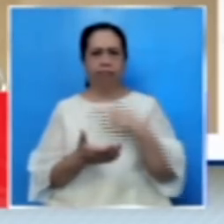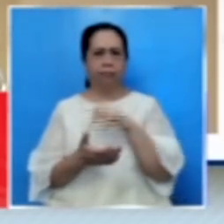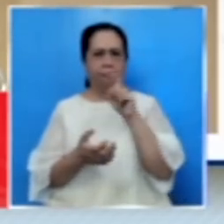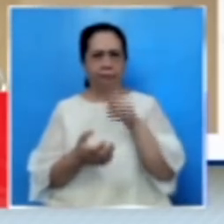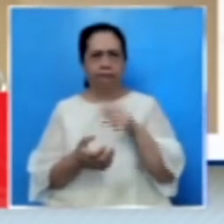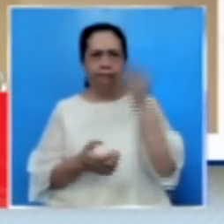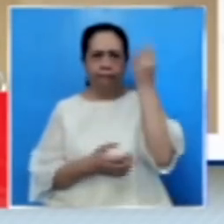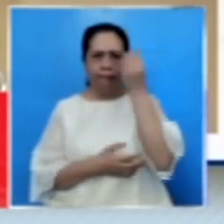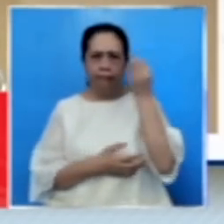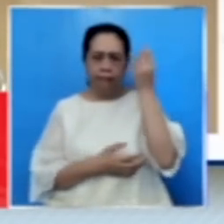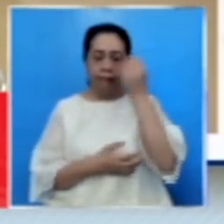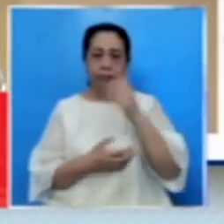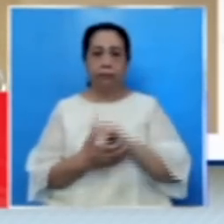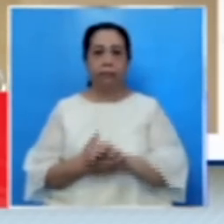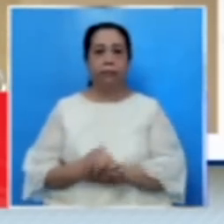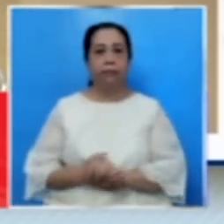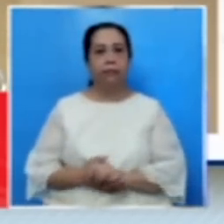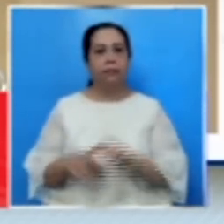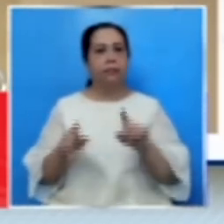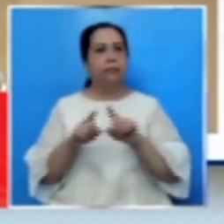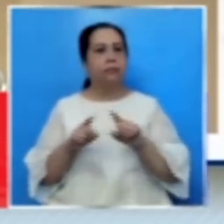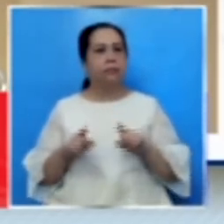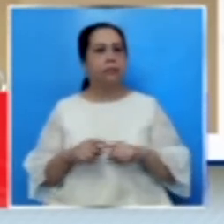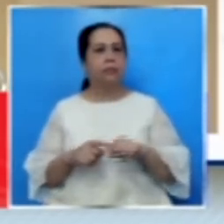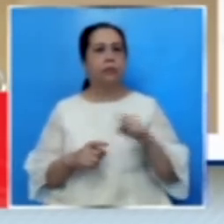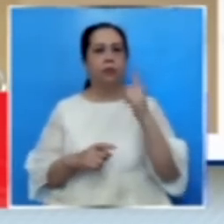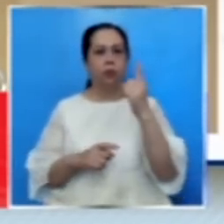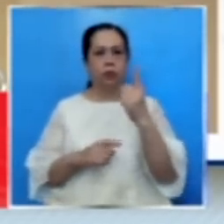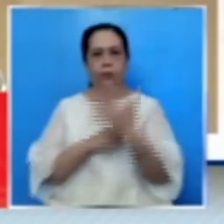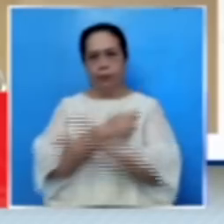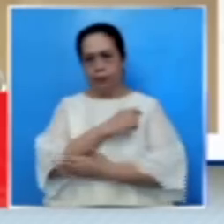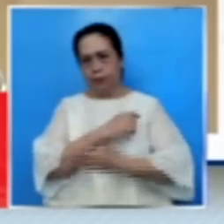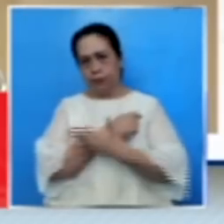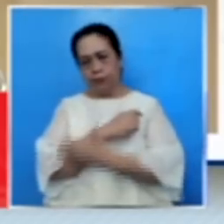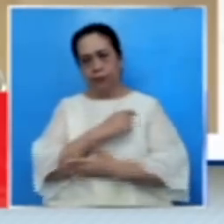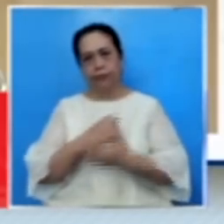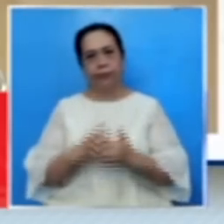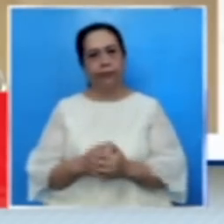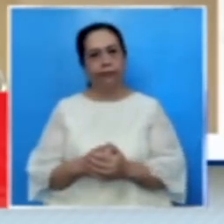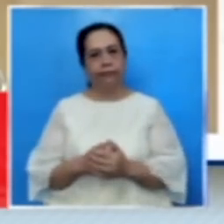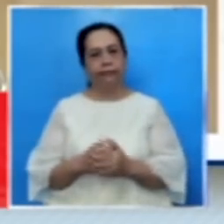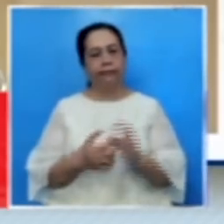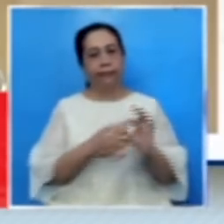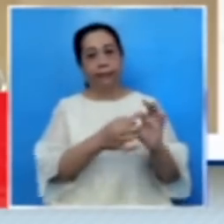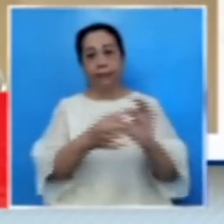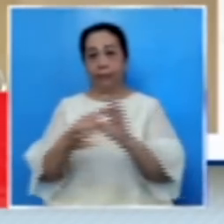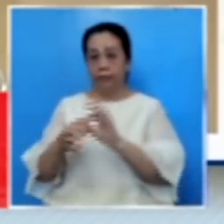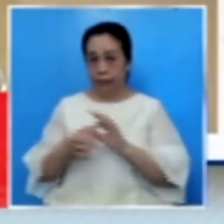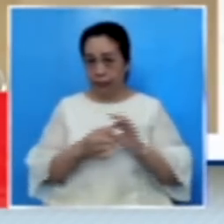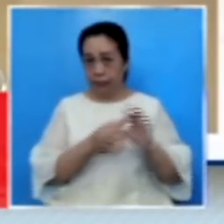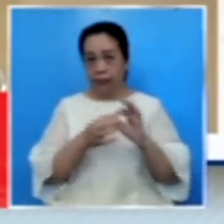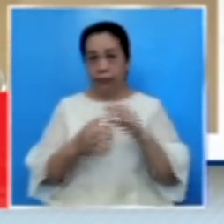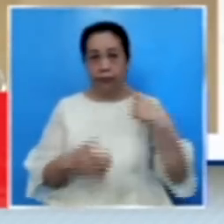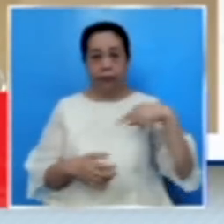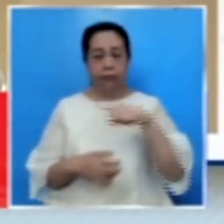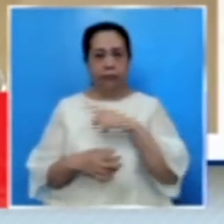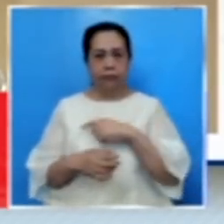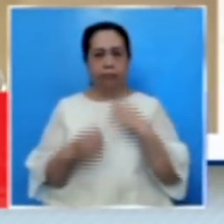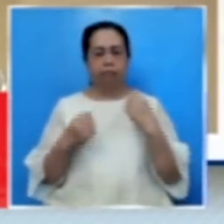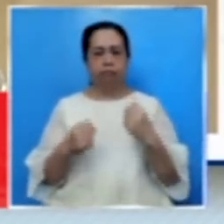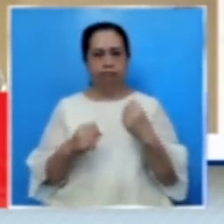upon as a one country united in our